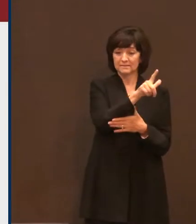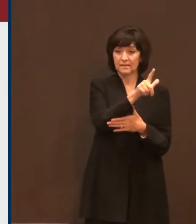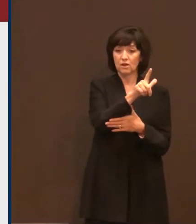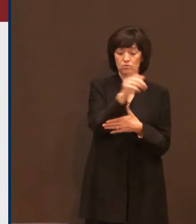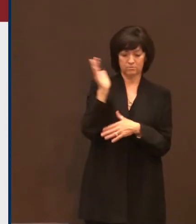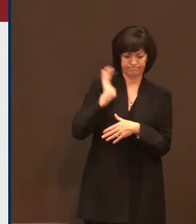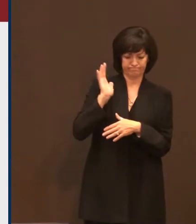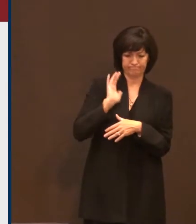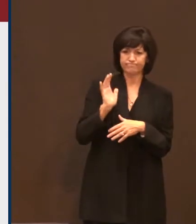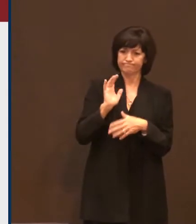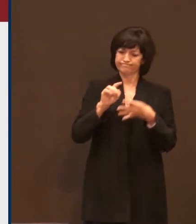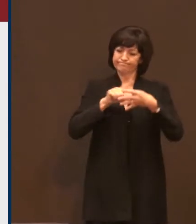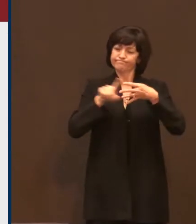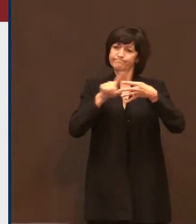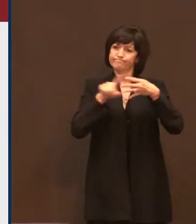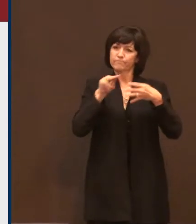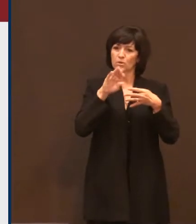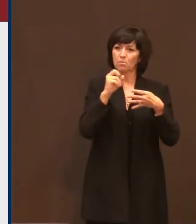early March.